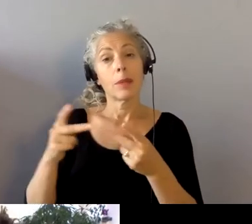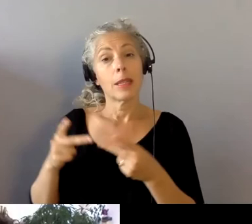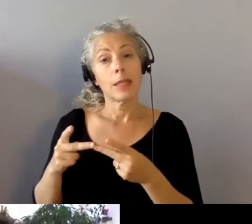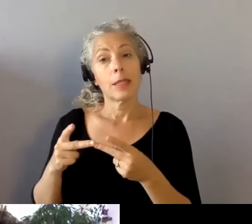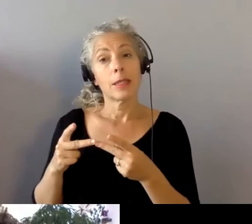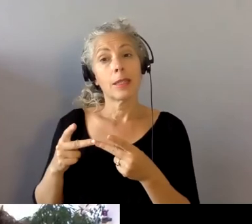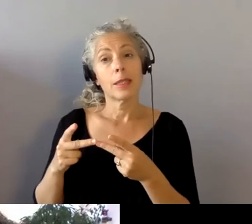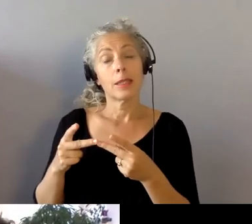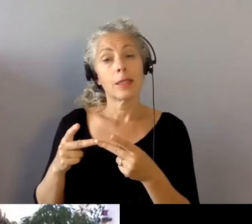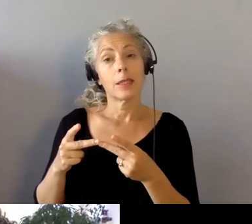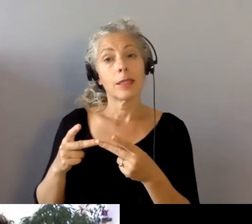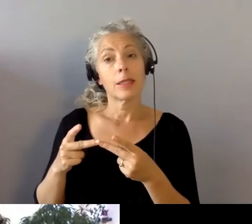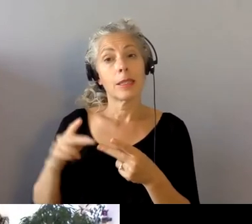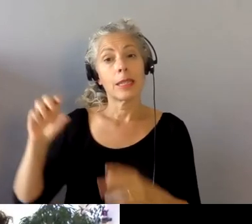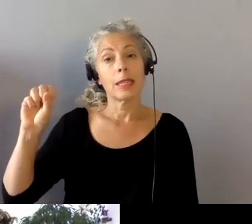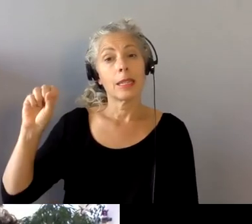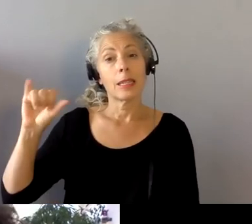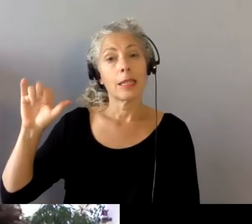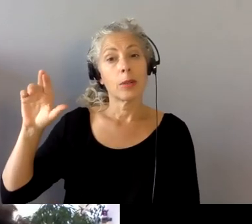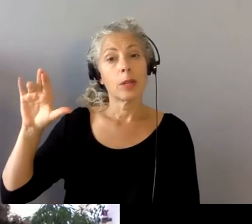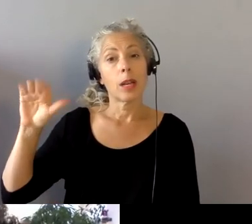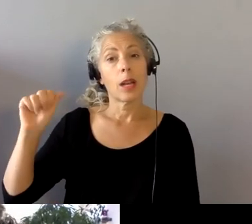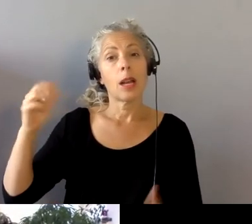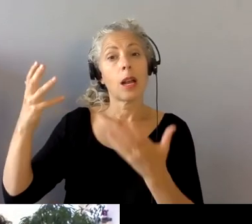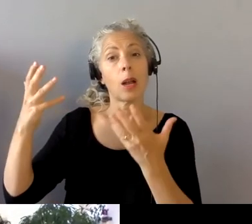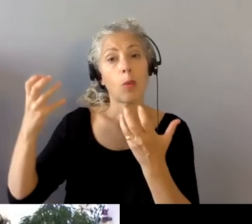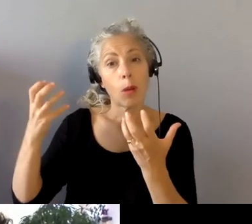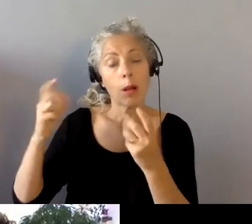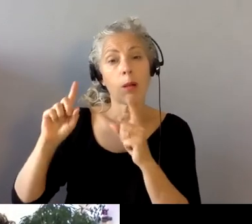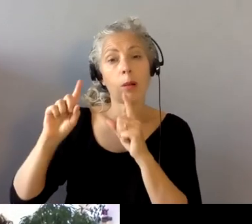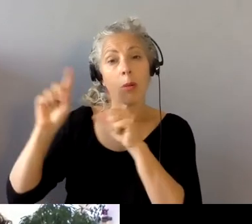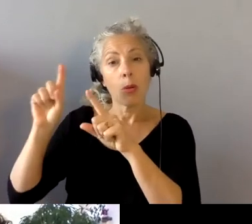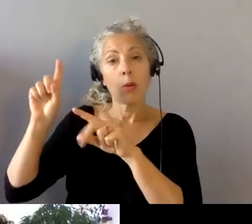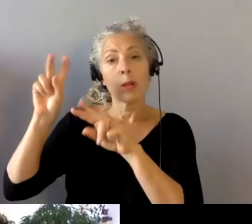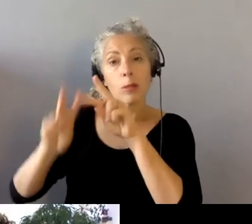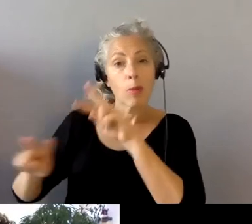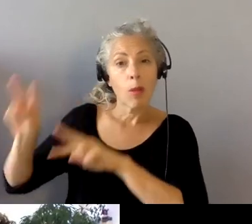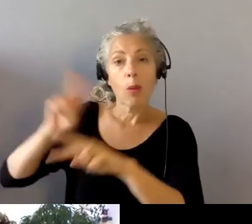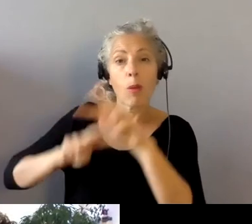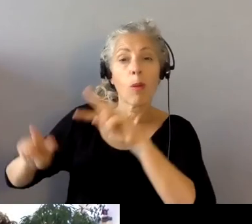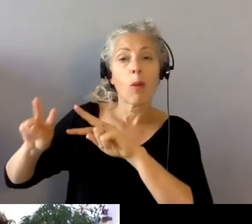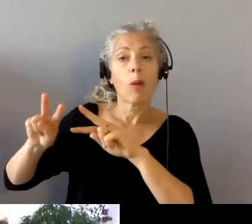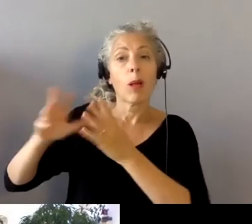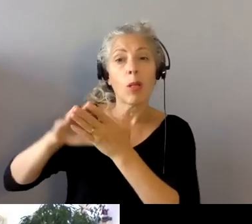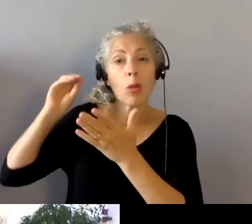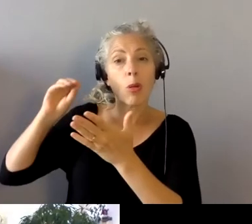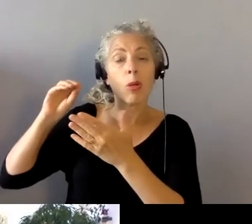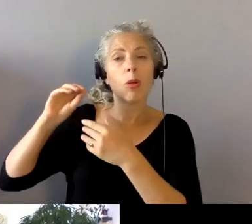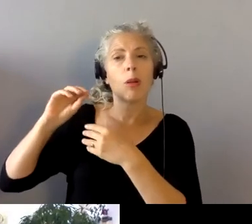I, you know, Syria being one of them, that I really want to be able to go and explore and learn